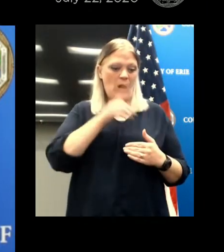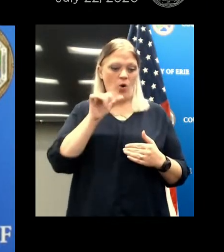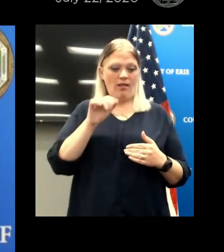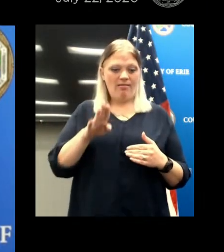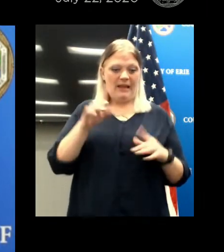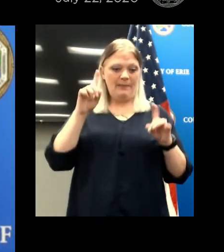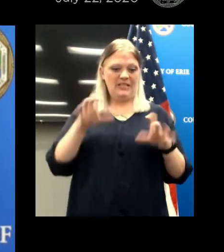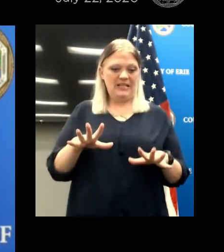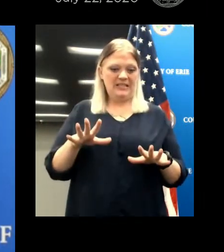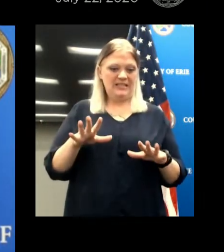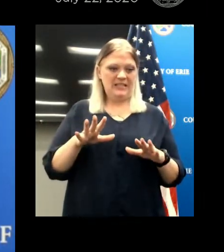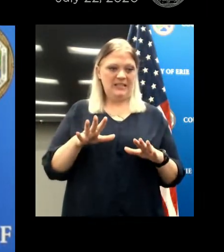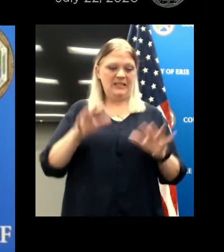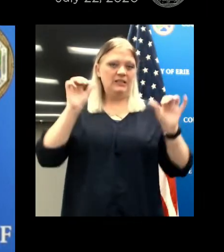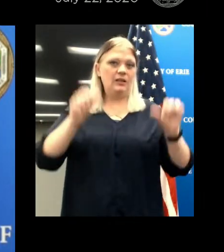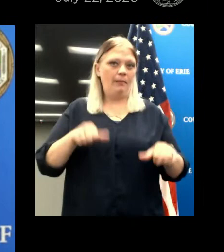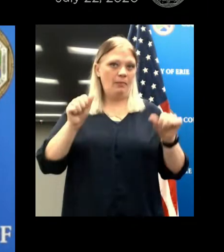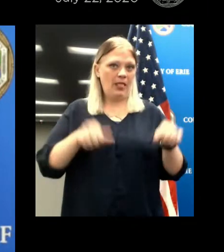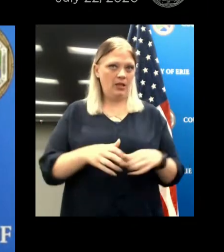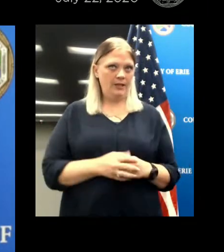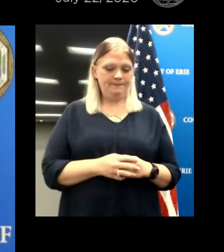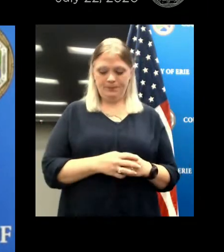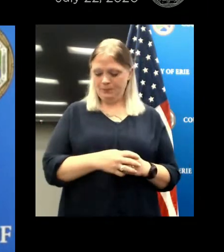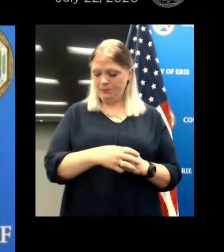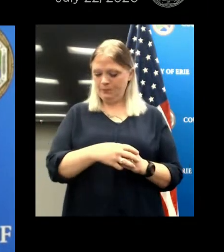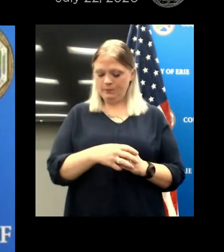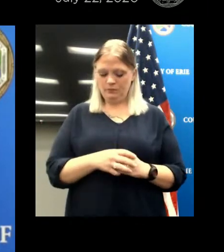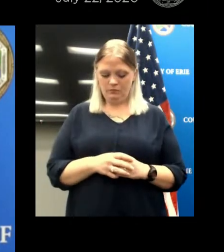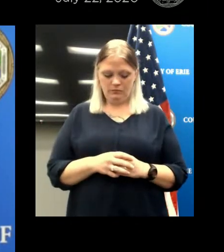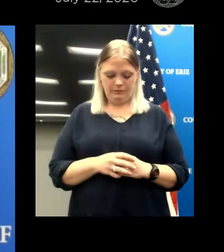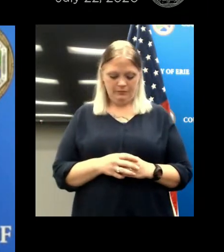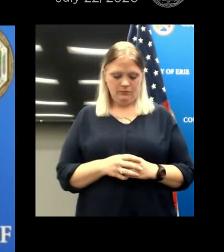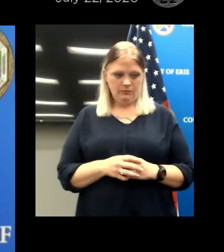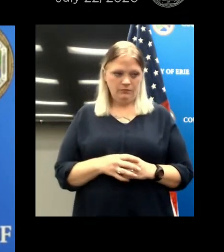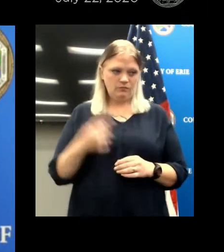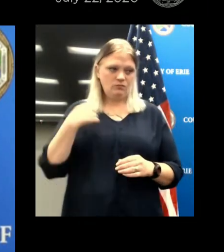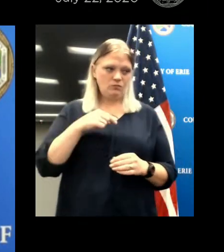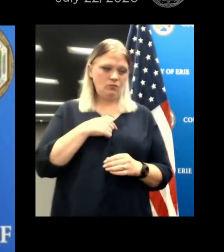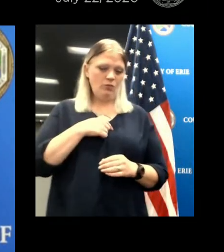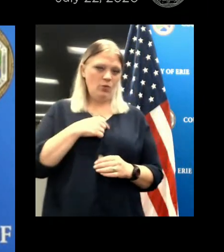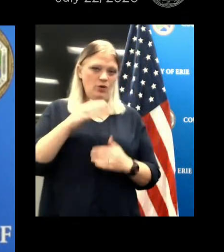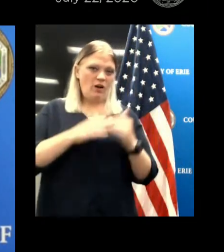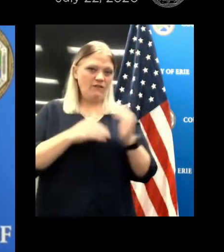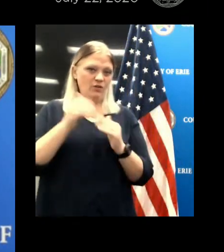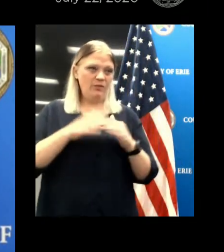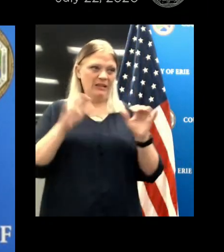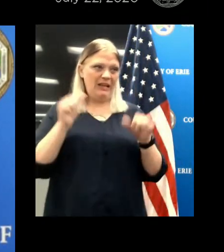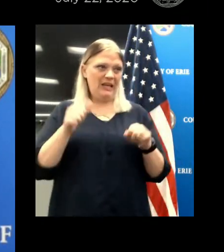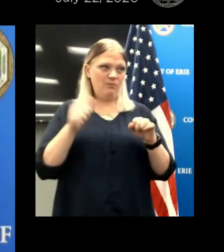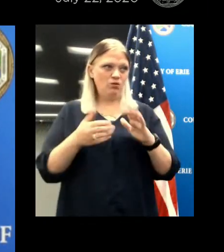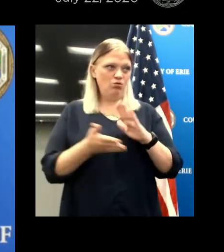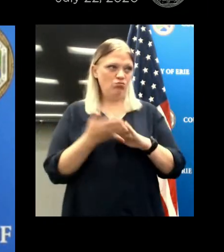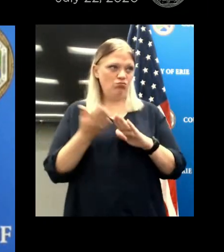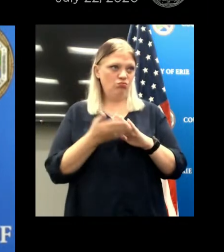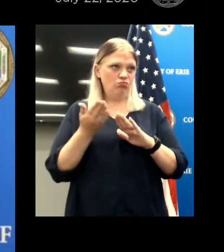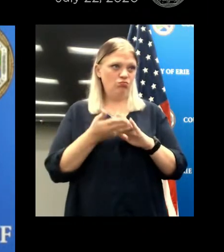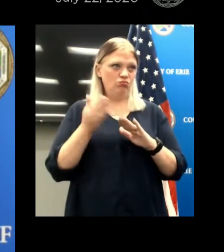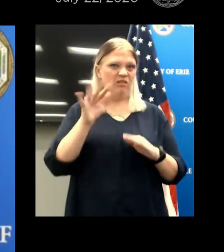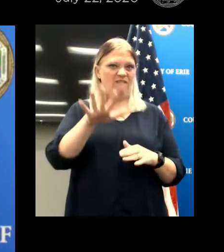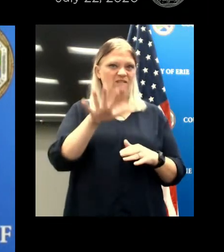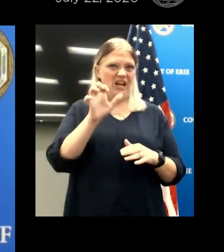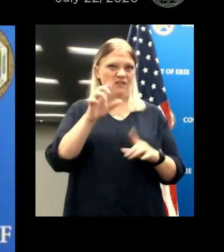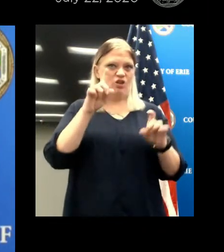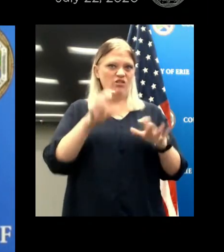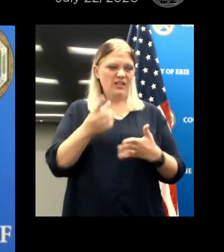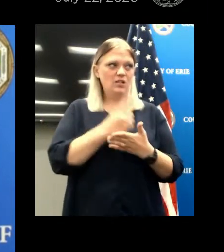Lab testing capabilities? So we aimed, we're comfortably able to run about 500